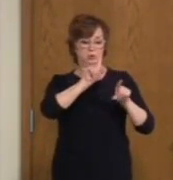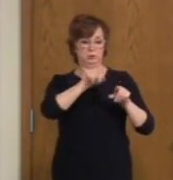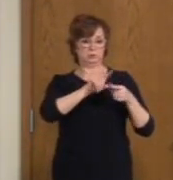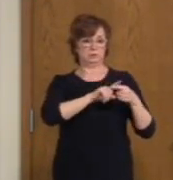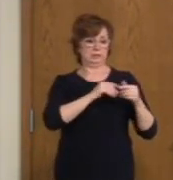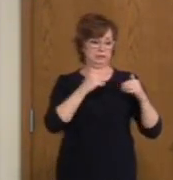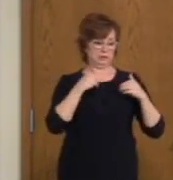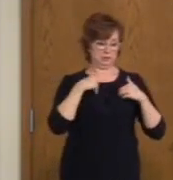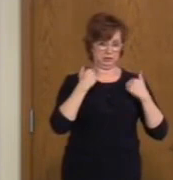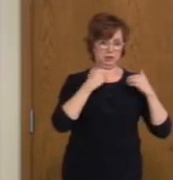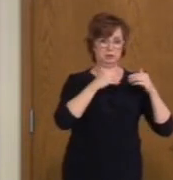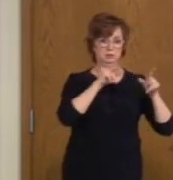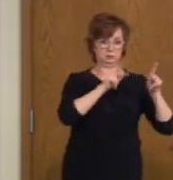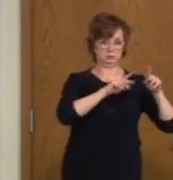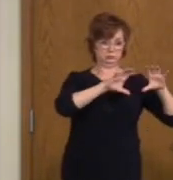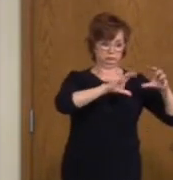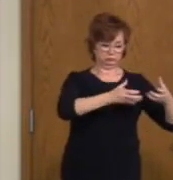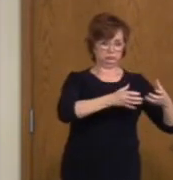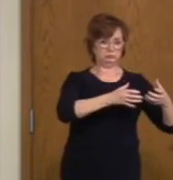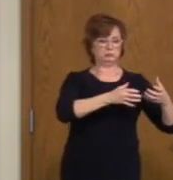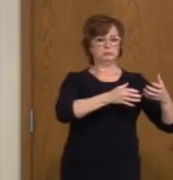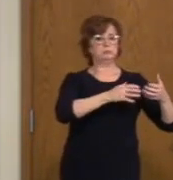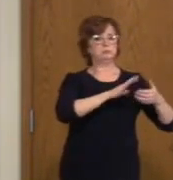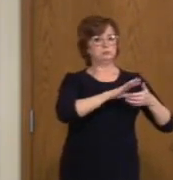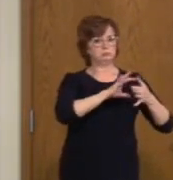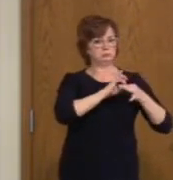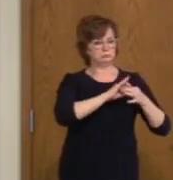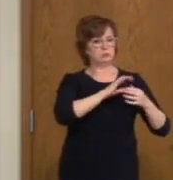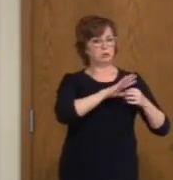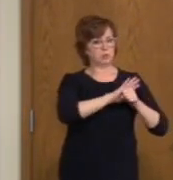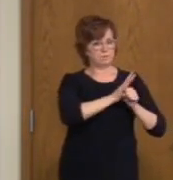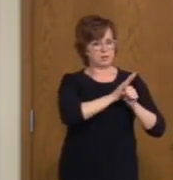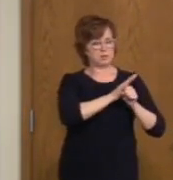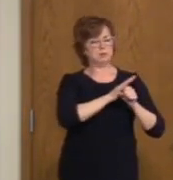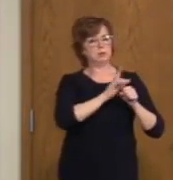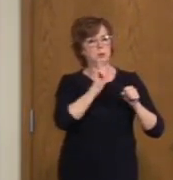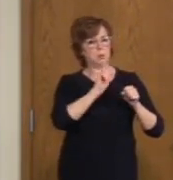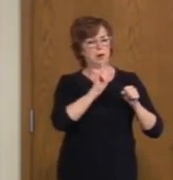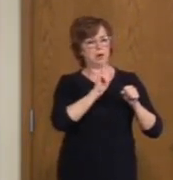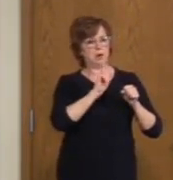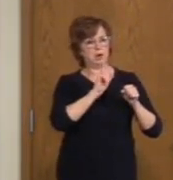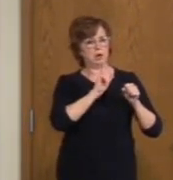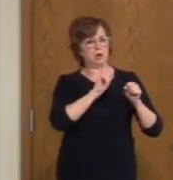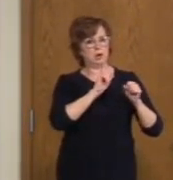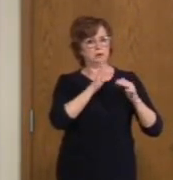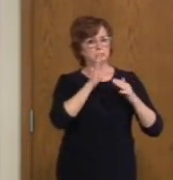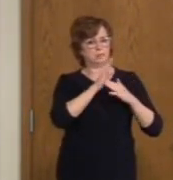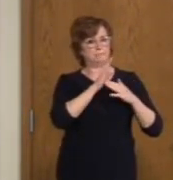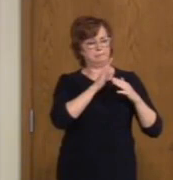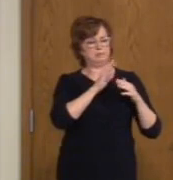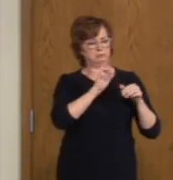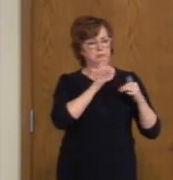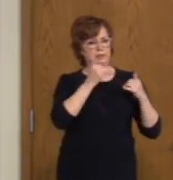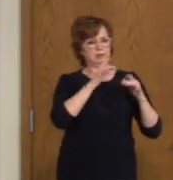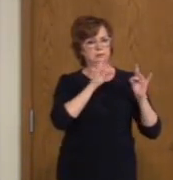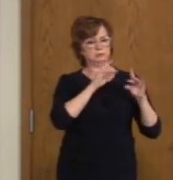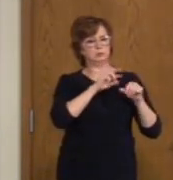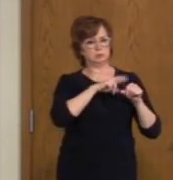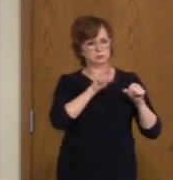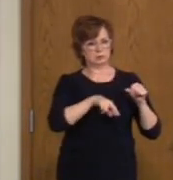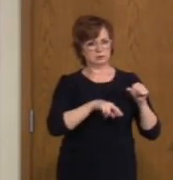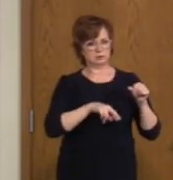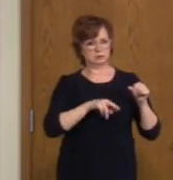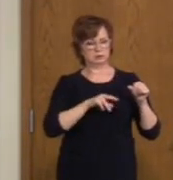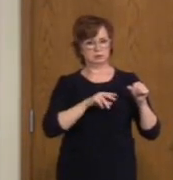communities, quite likely across the province, but most particularly in Regina, I think that speaks to the fact also that vaccines are